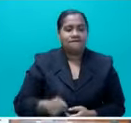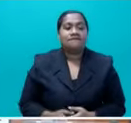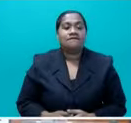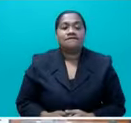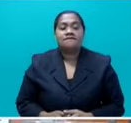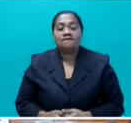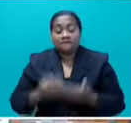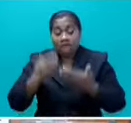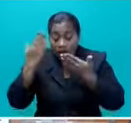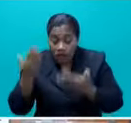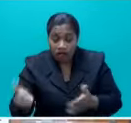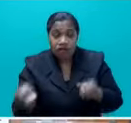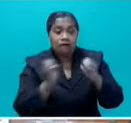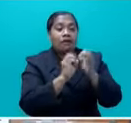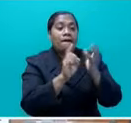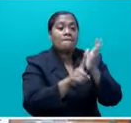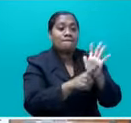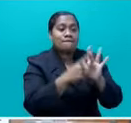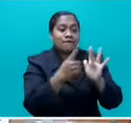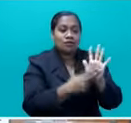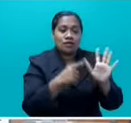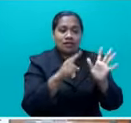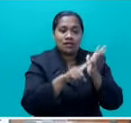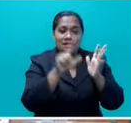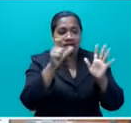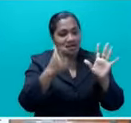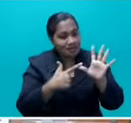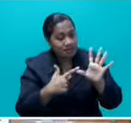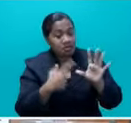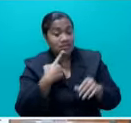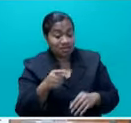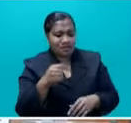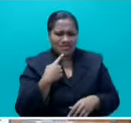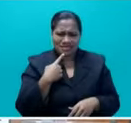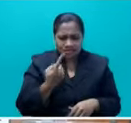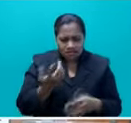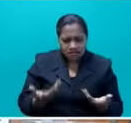Bulanotha has said this, essentially, and saying that he's not for this.